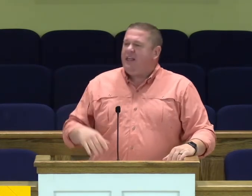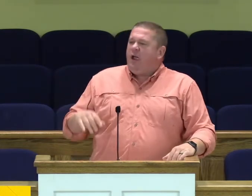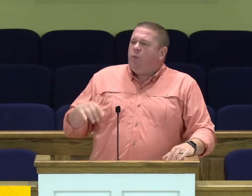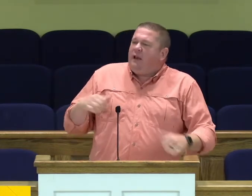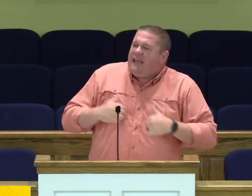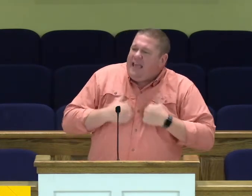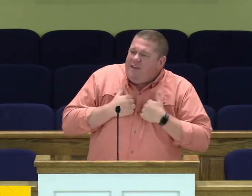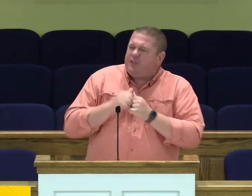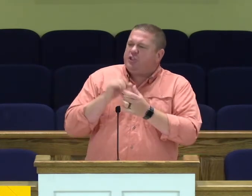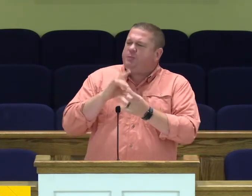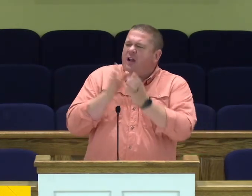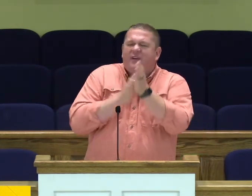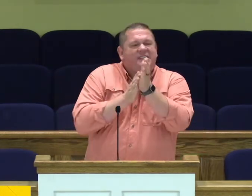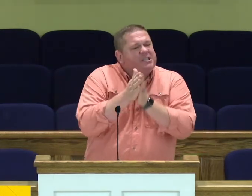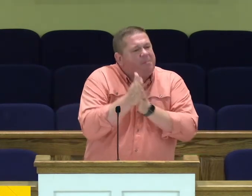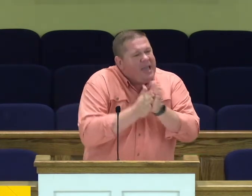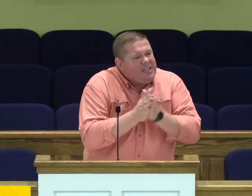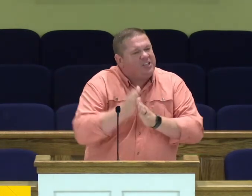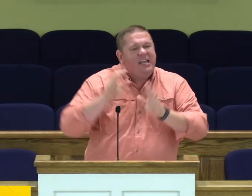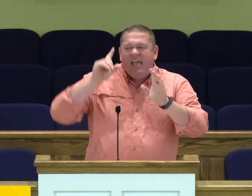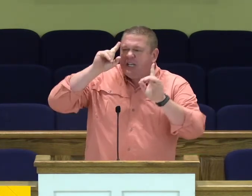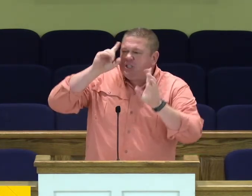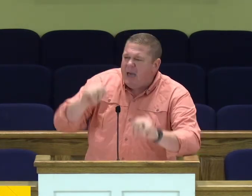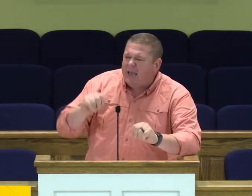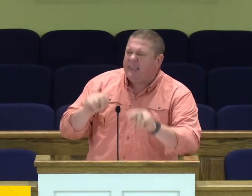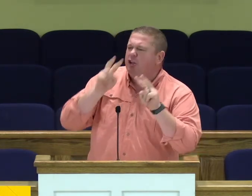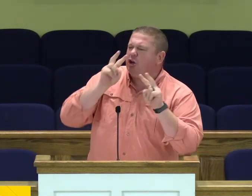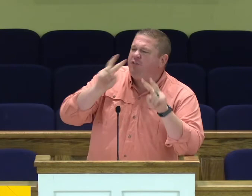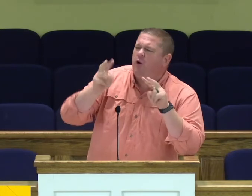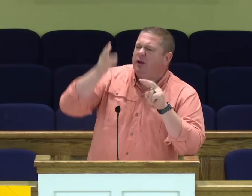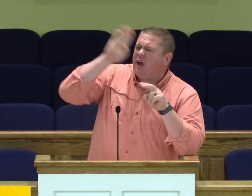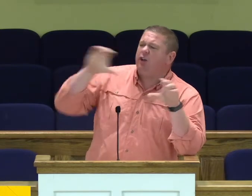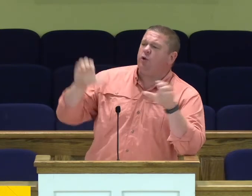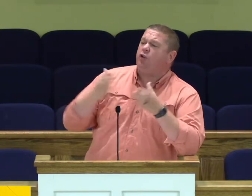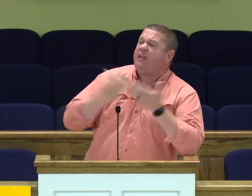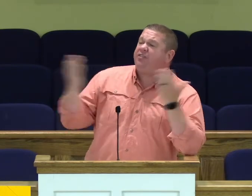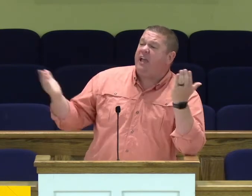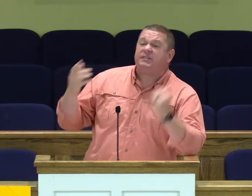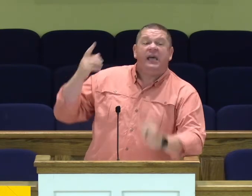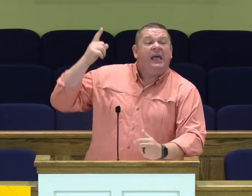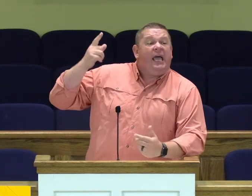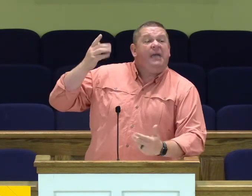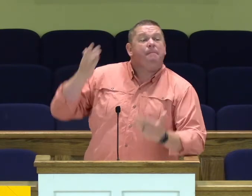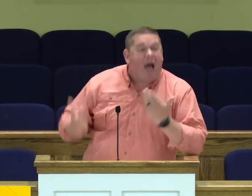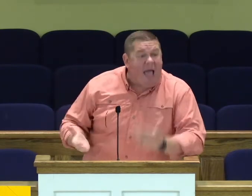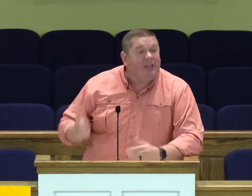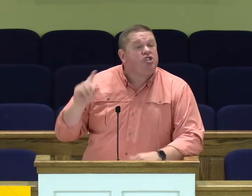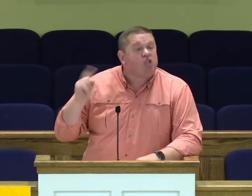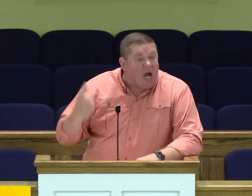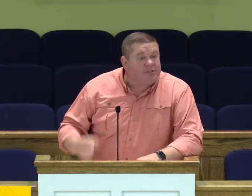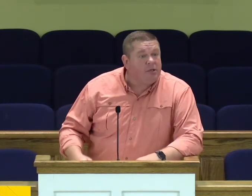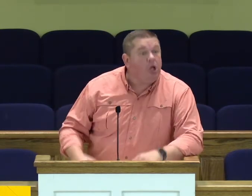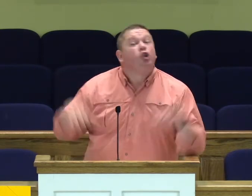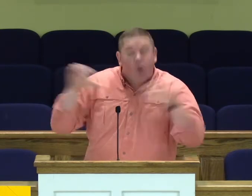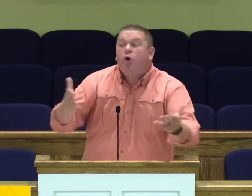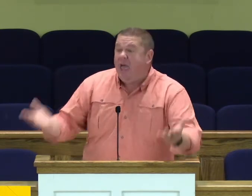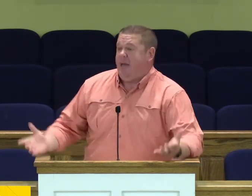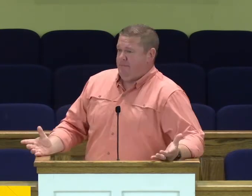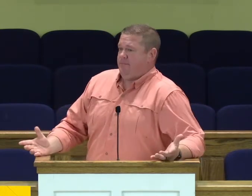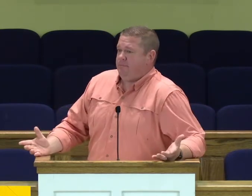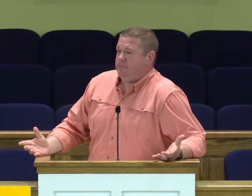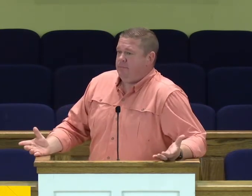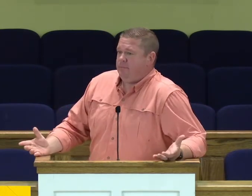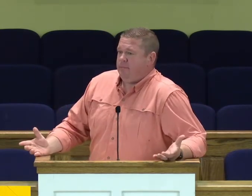today would live with the spirit of anticipation, expecting and looking forward to God doing great things, he might just do